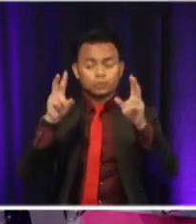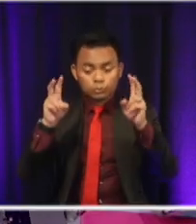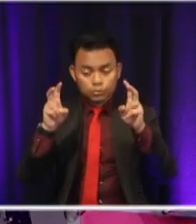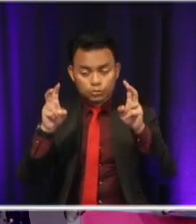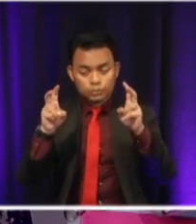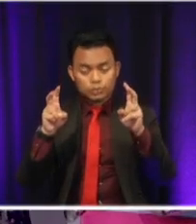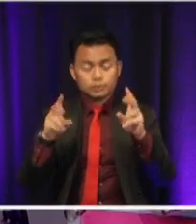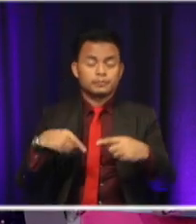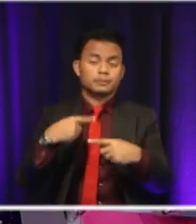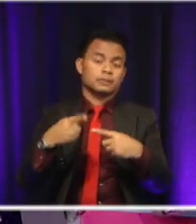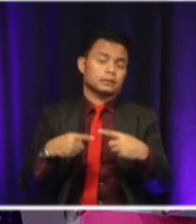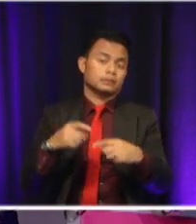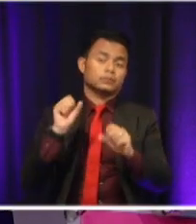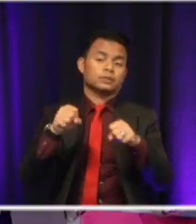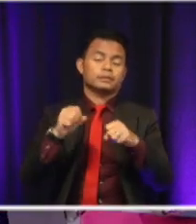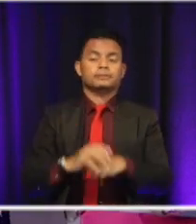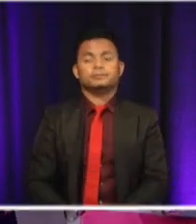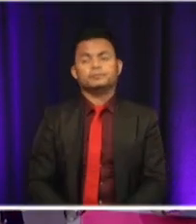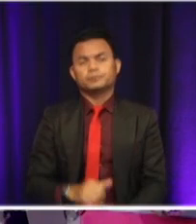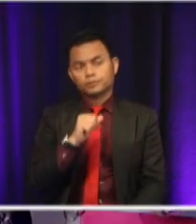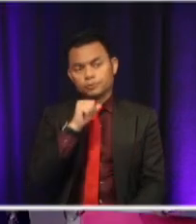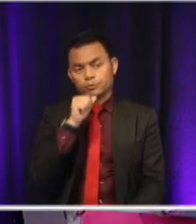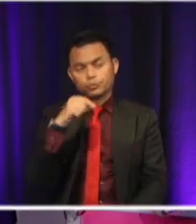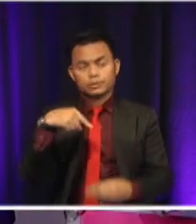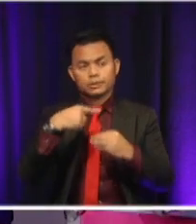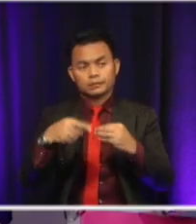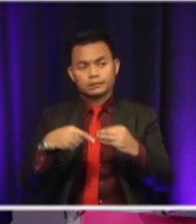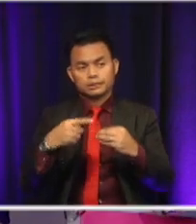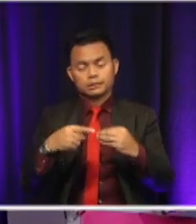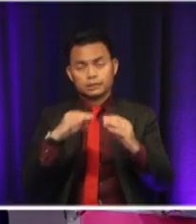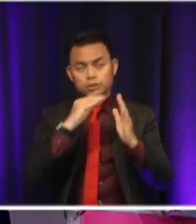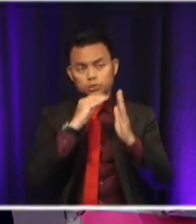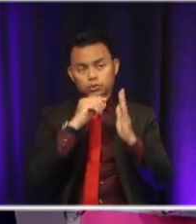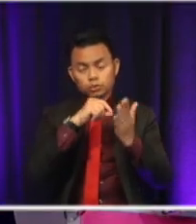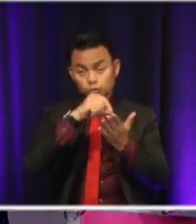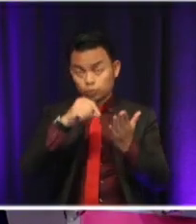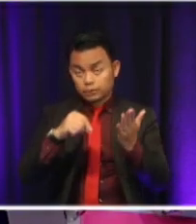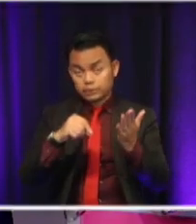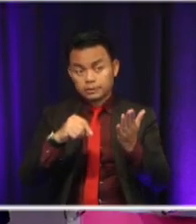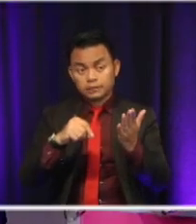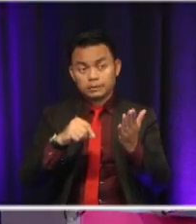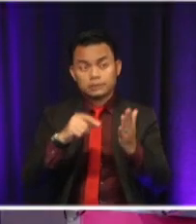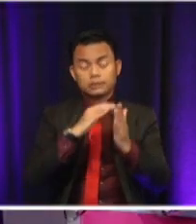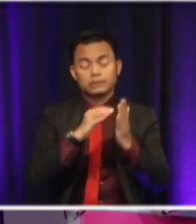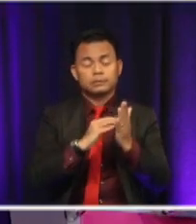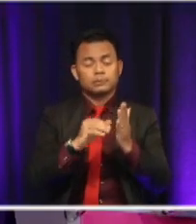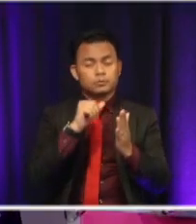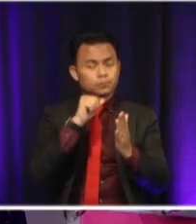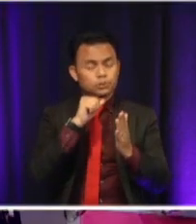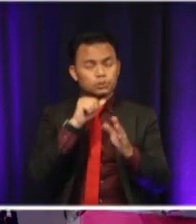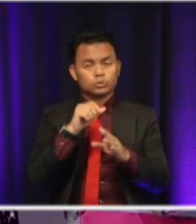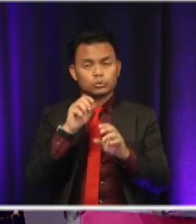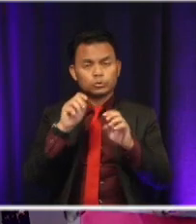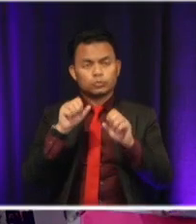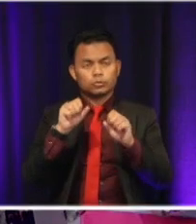It's not a competition about writing out the lines of the poem. Please do not misunderstand.